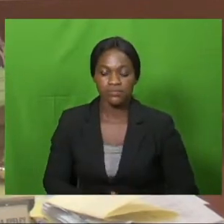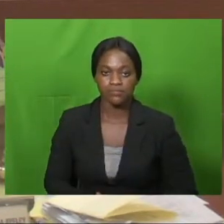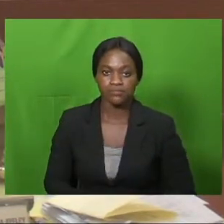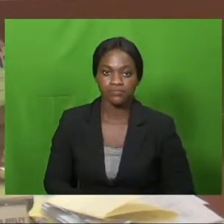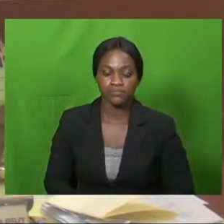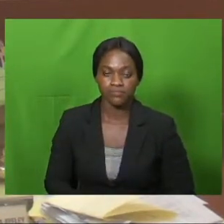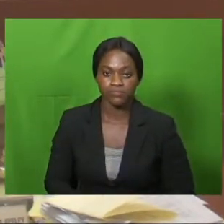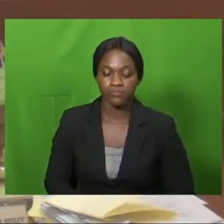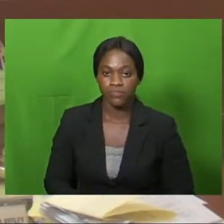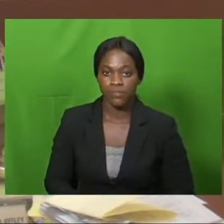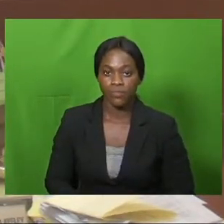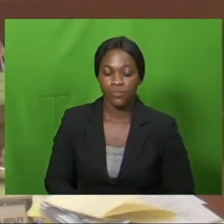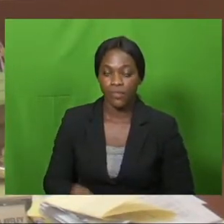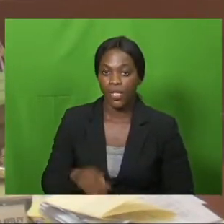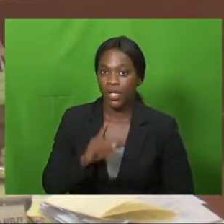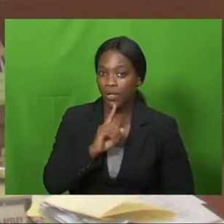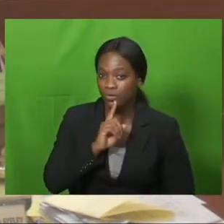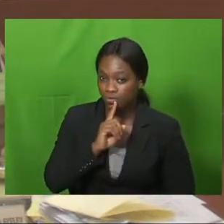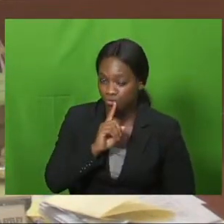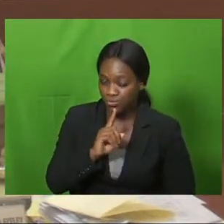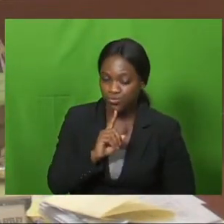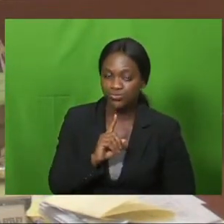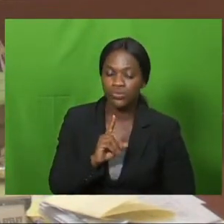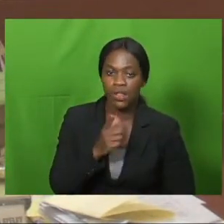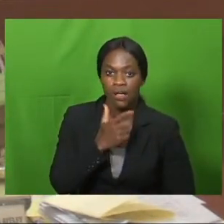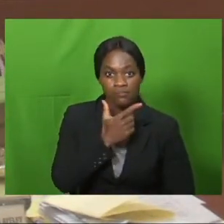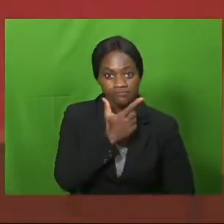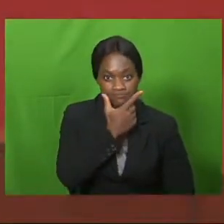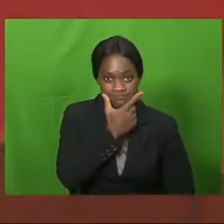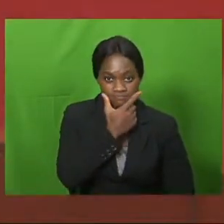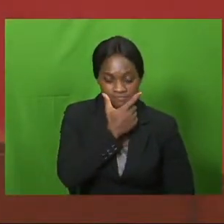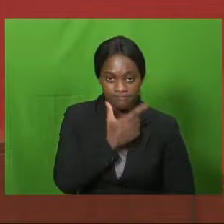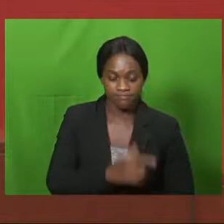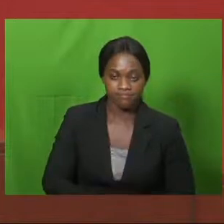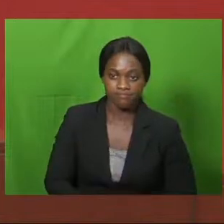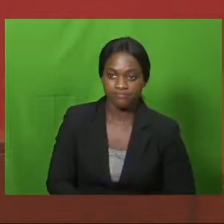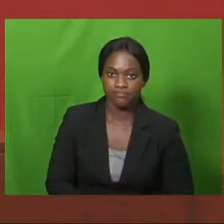Yours sincerely, Nana Addo Dankwa Akufo-Addo.